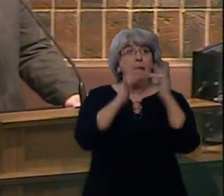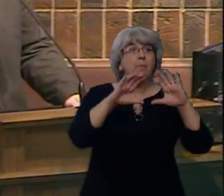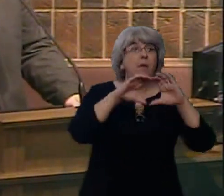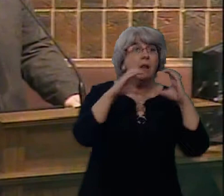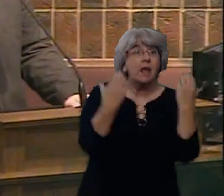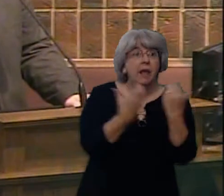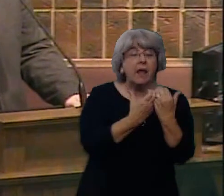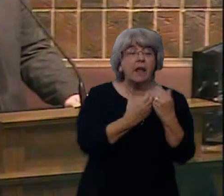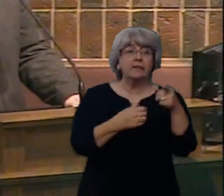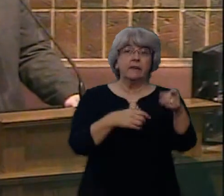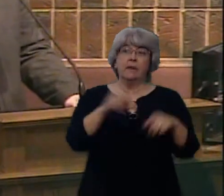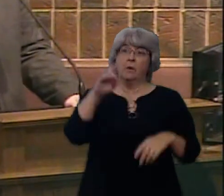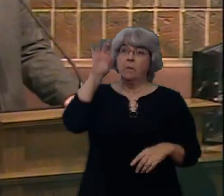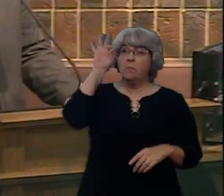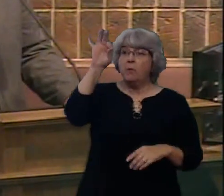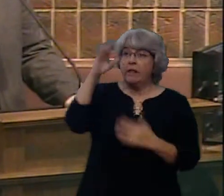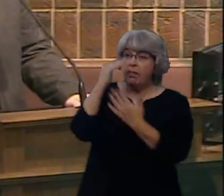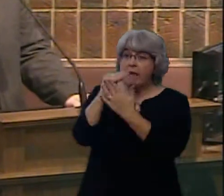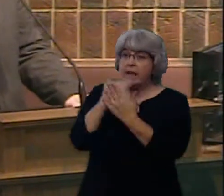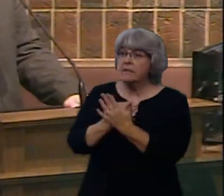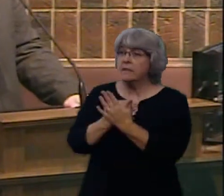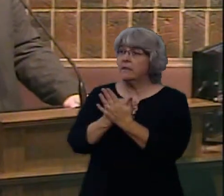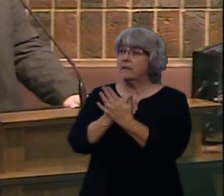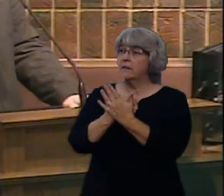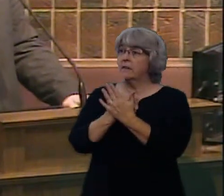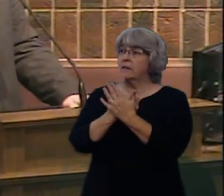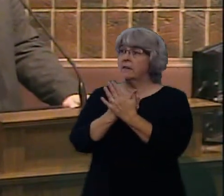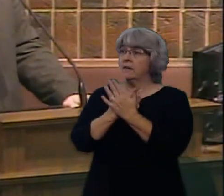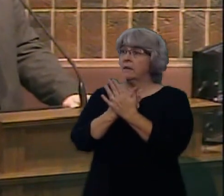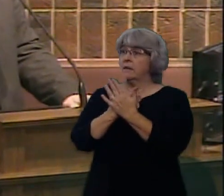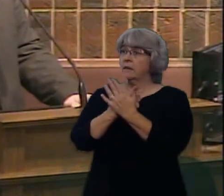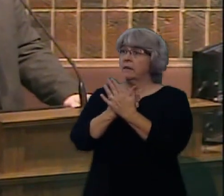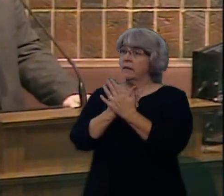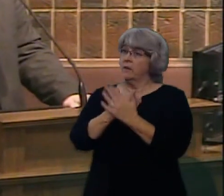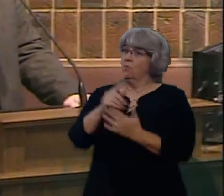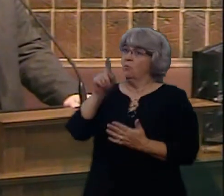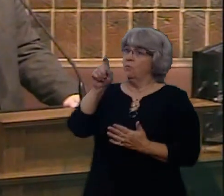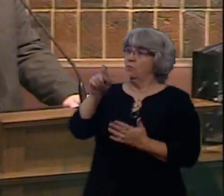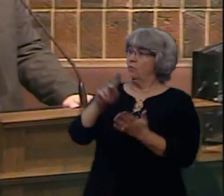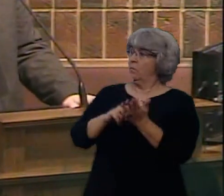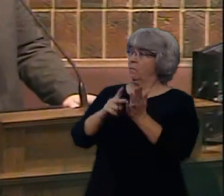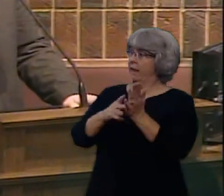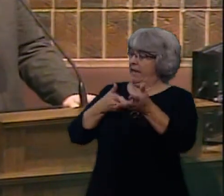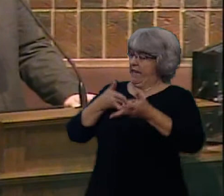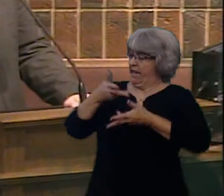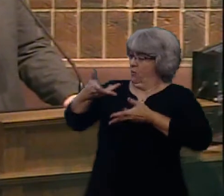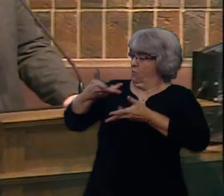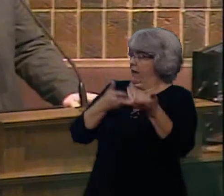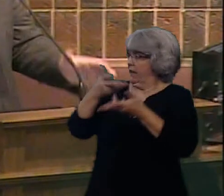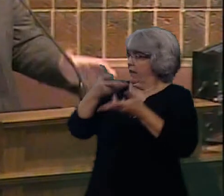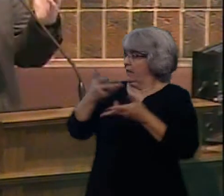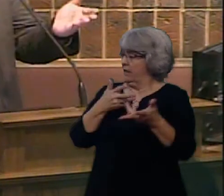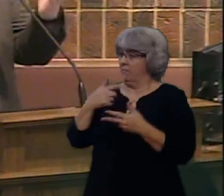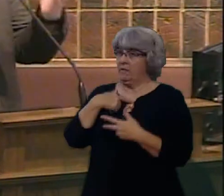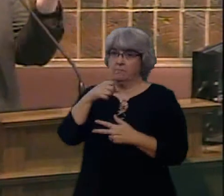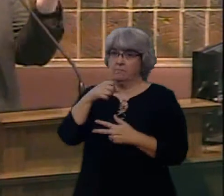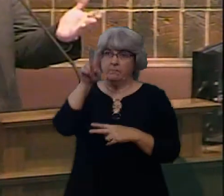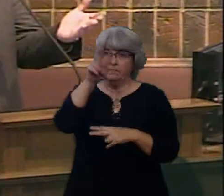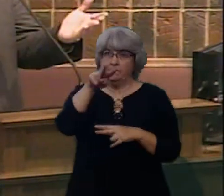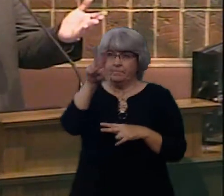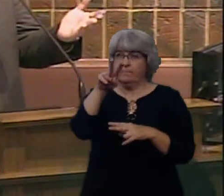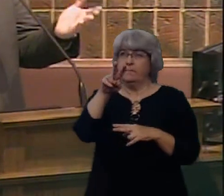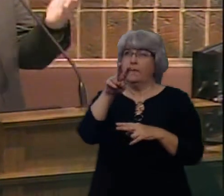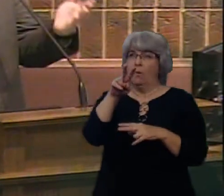is preaching a sermon. It's supposed to be an interactive experience where we look at it and we say, does this match